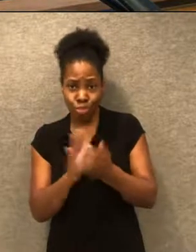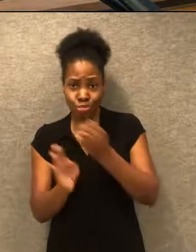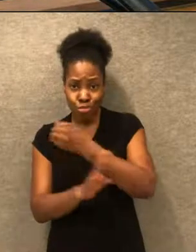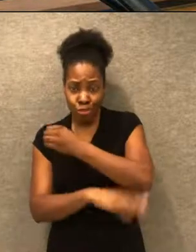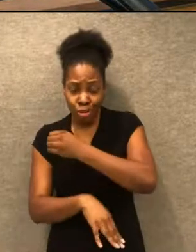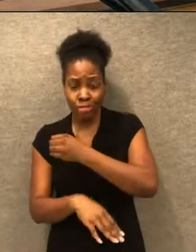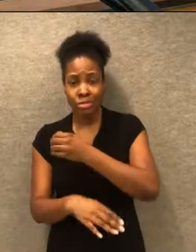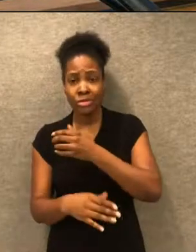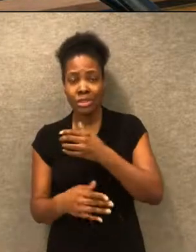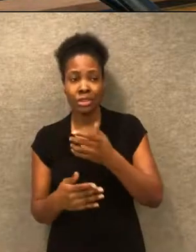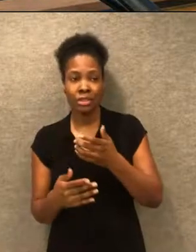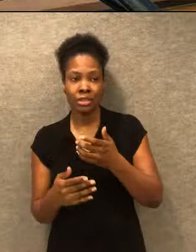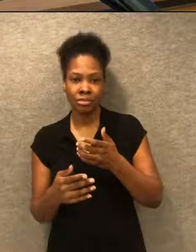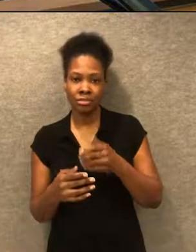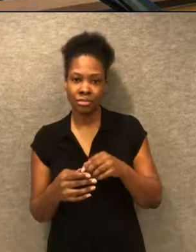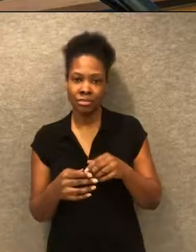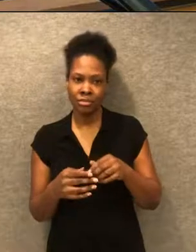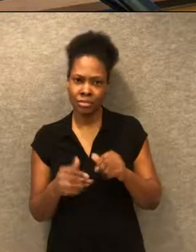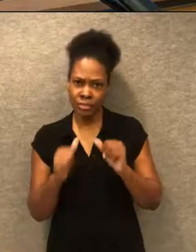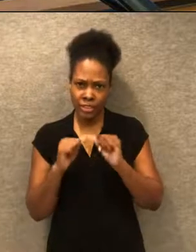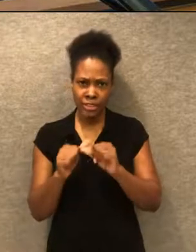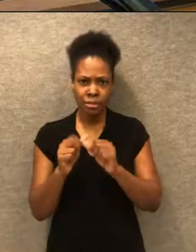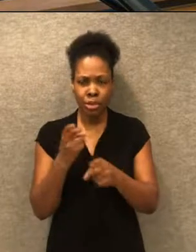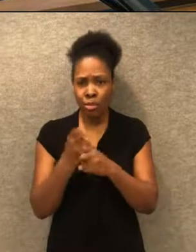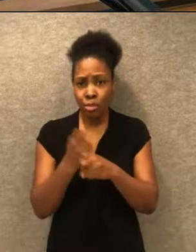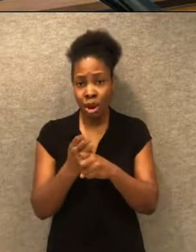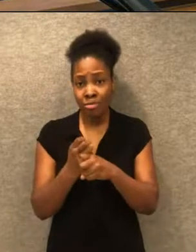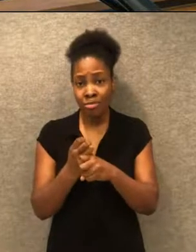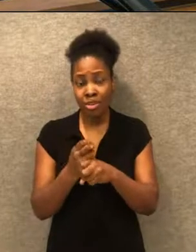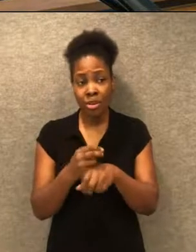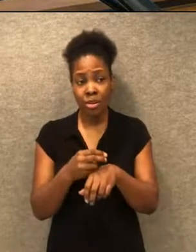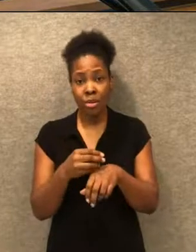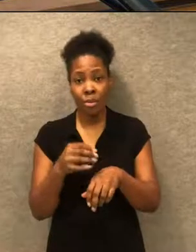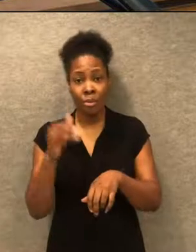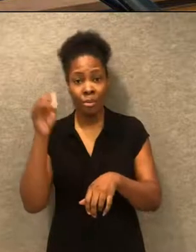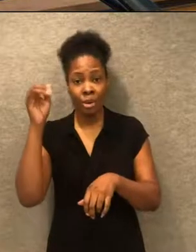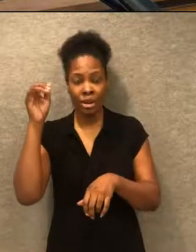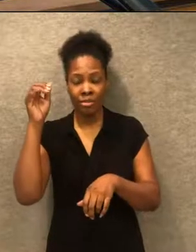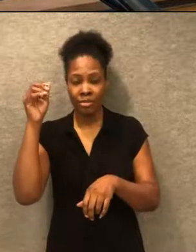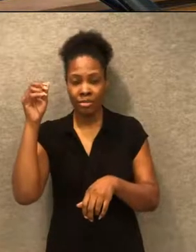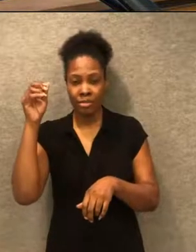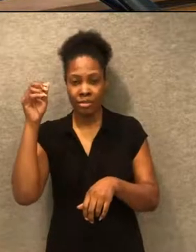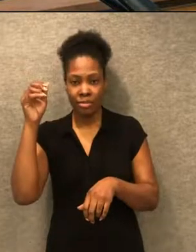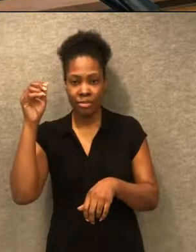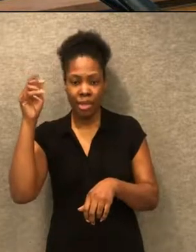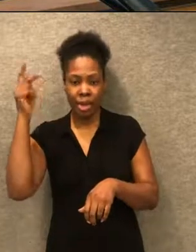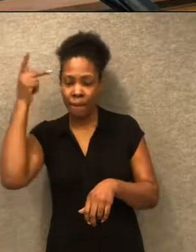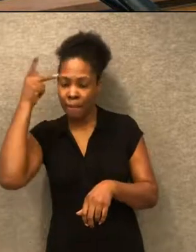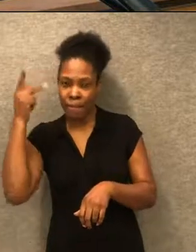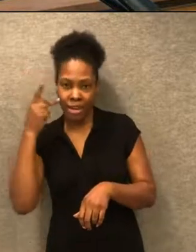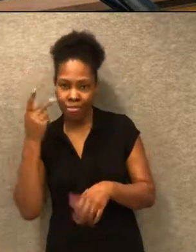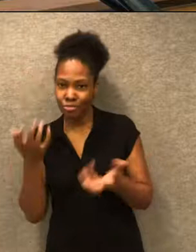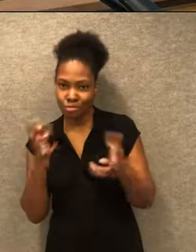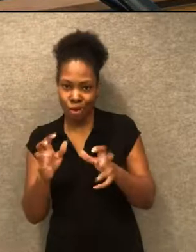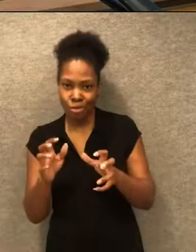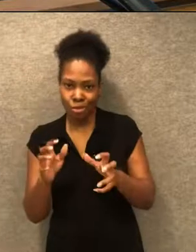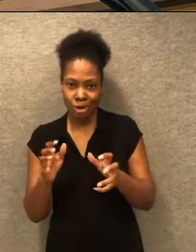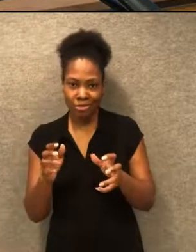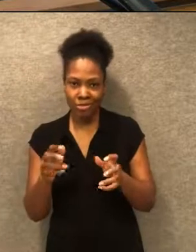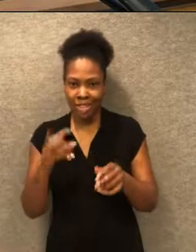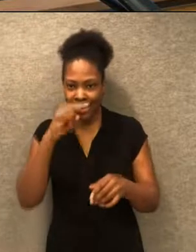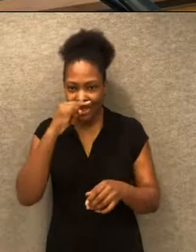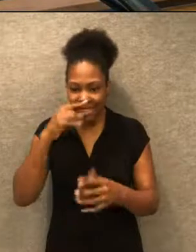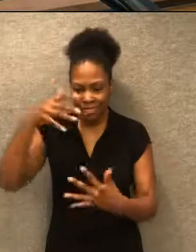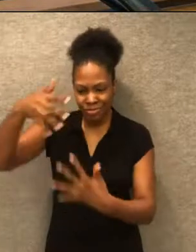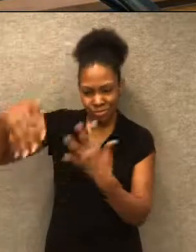may still be a issue where parents would not want their kids to either mingle with other kids or wear a mask at all times. And I think that's